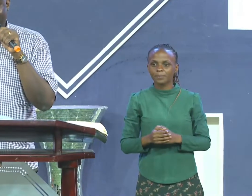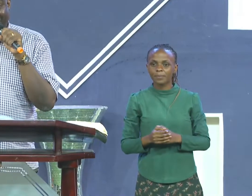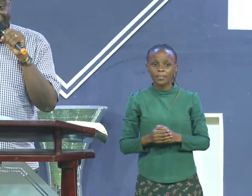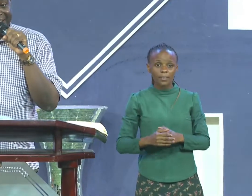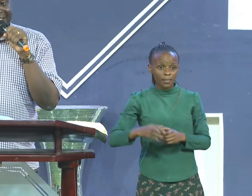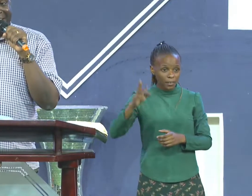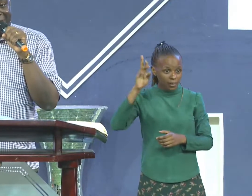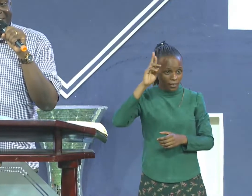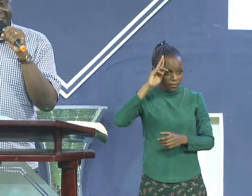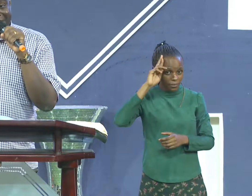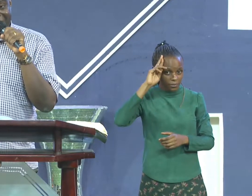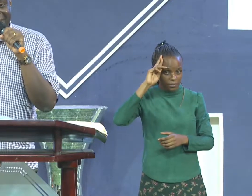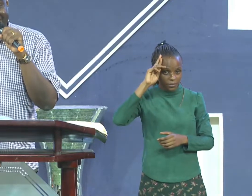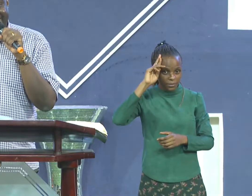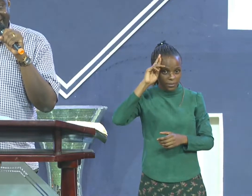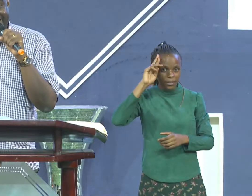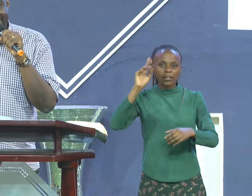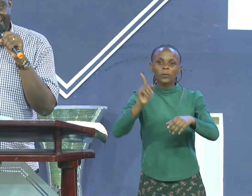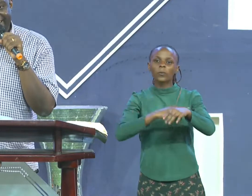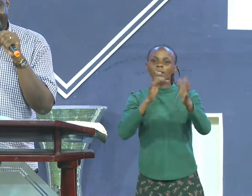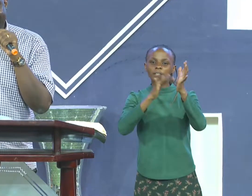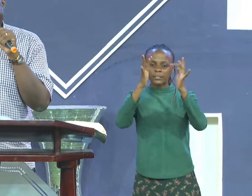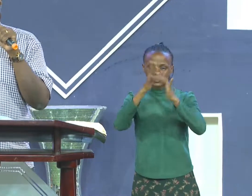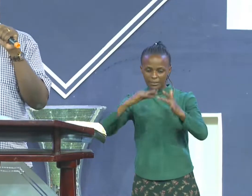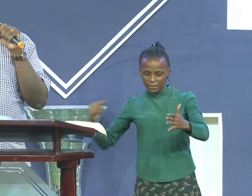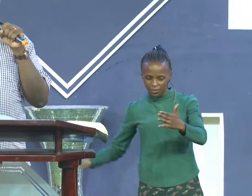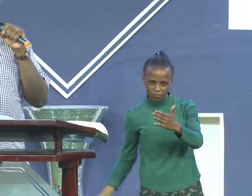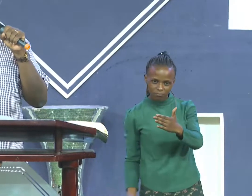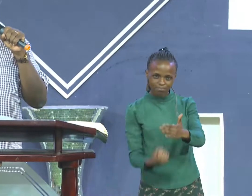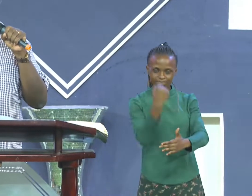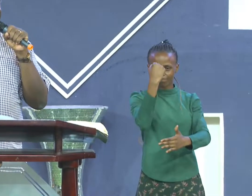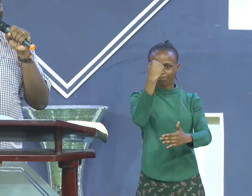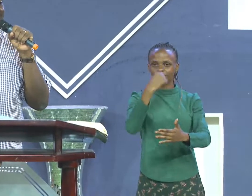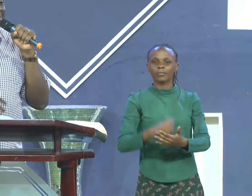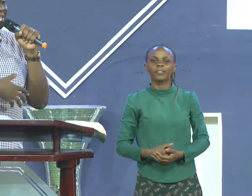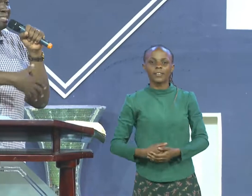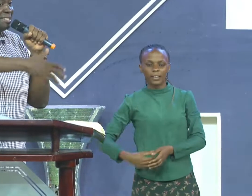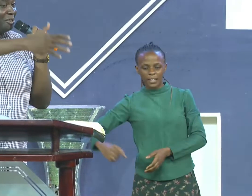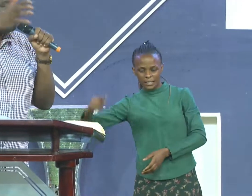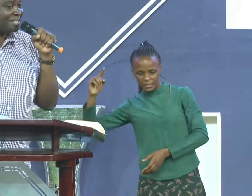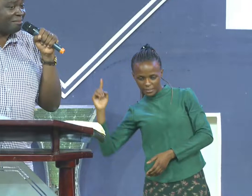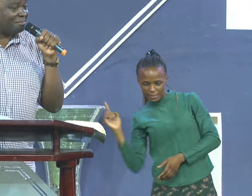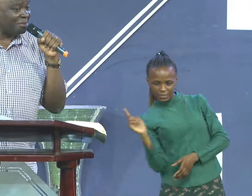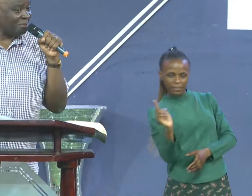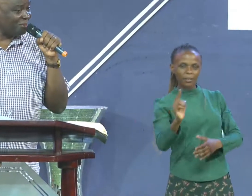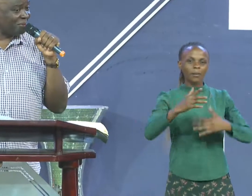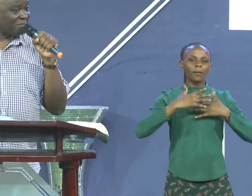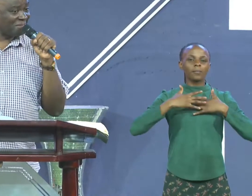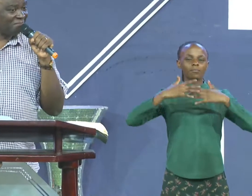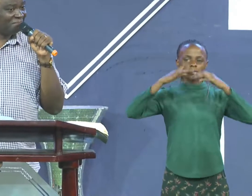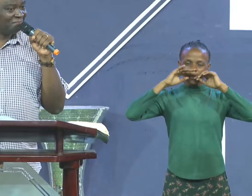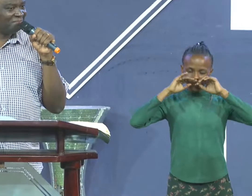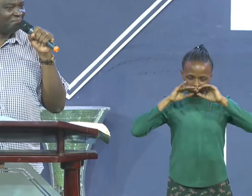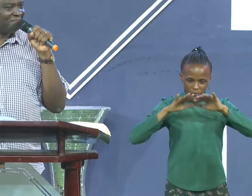you remembered at the time when Jesus resurrected? He came and breathed on them the Holy